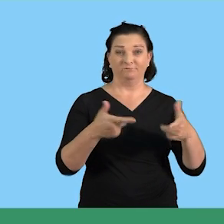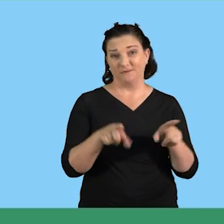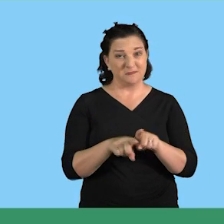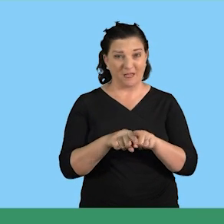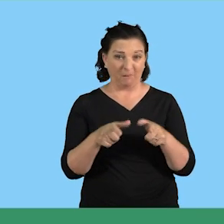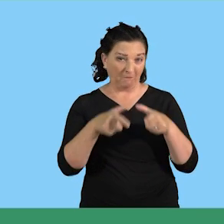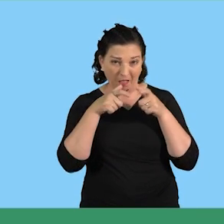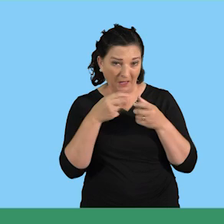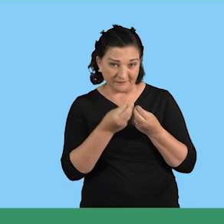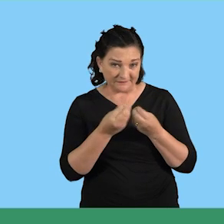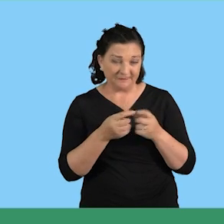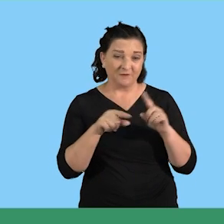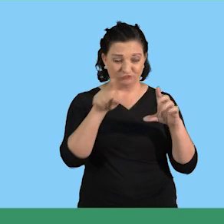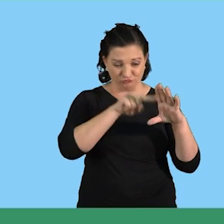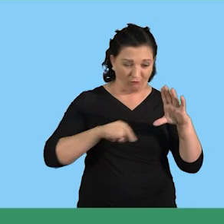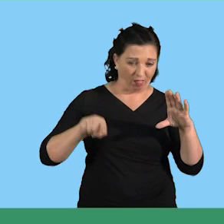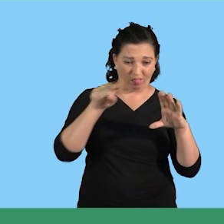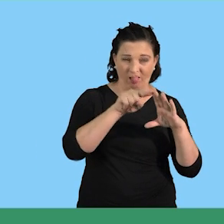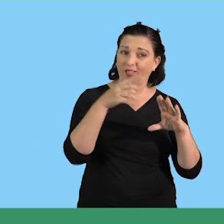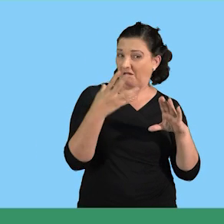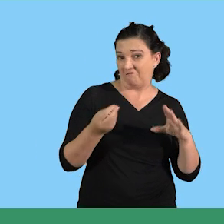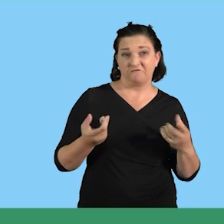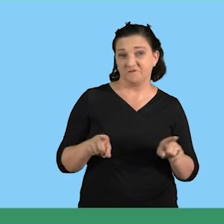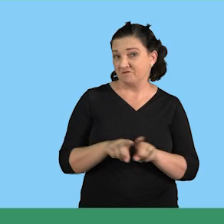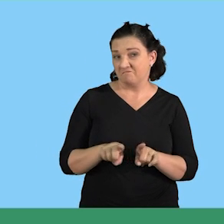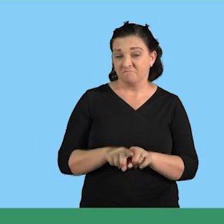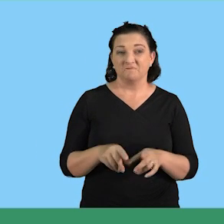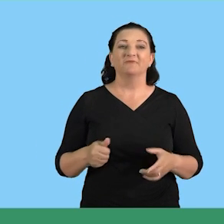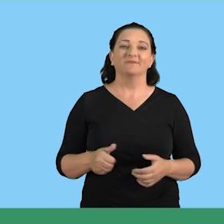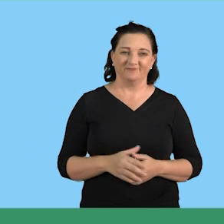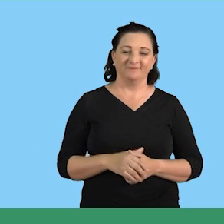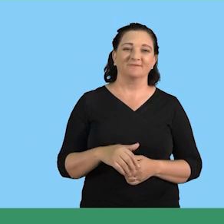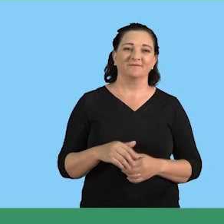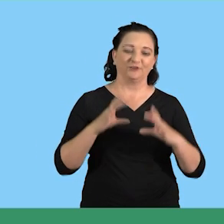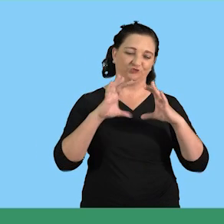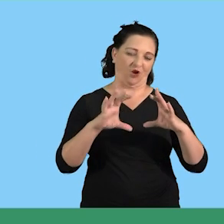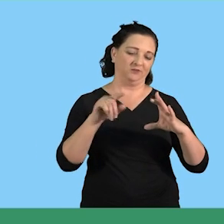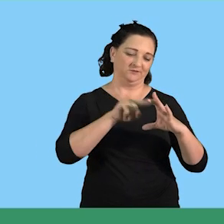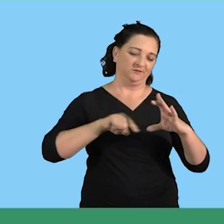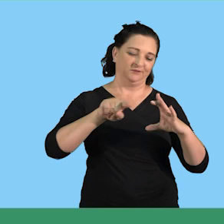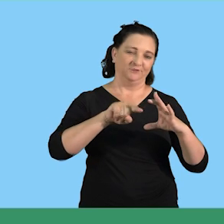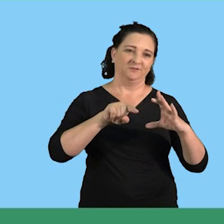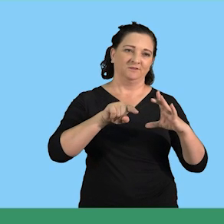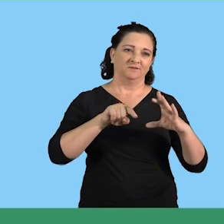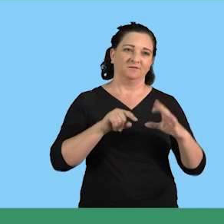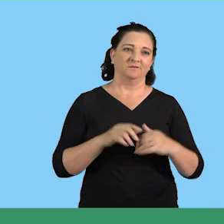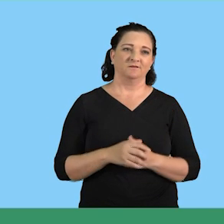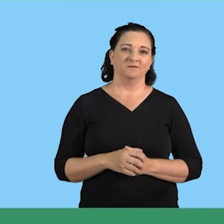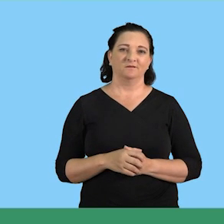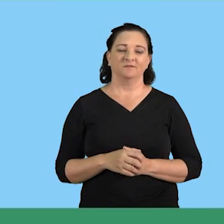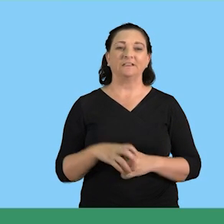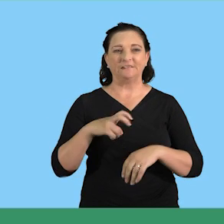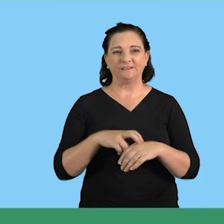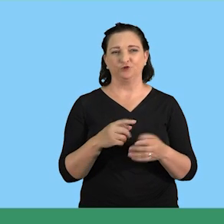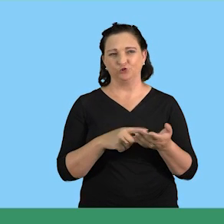A pie, we've got a circle like that. This is your pie chart, and then you can indicate whatever that